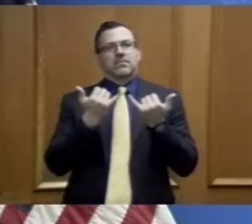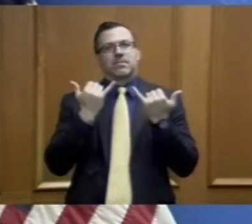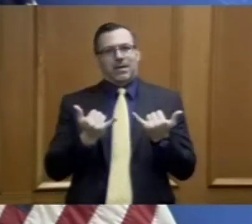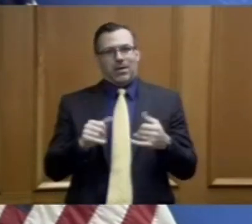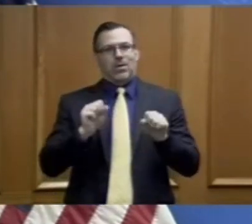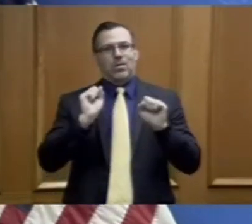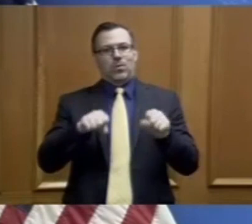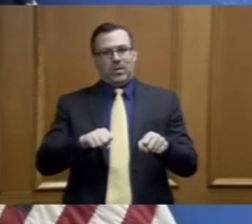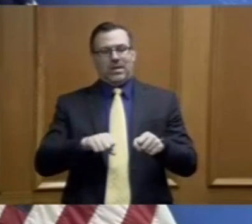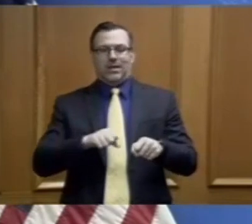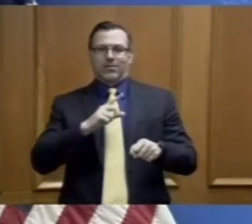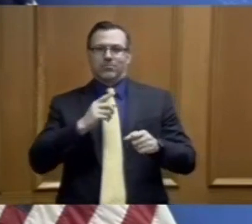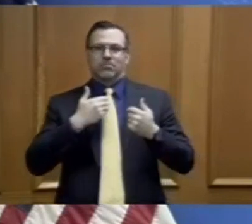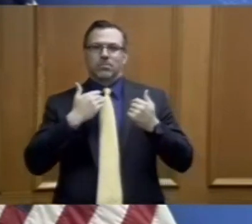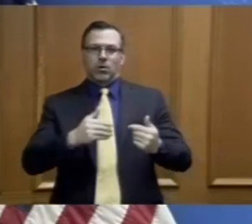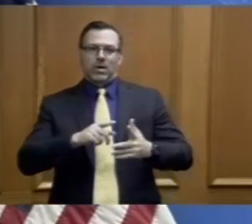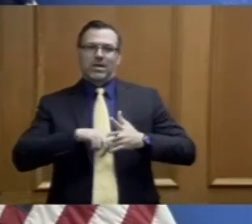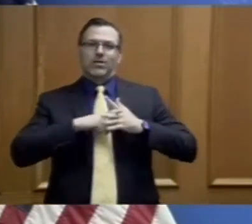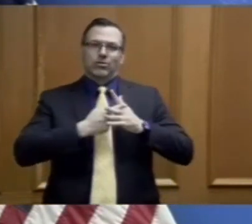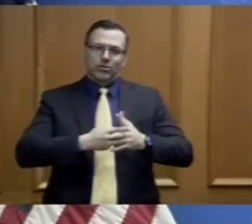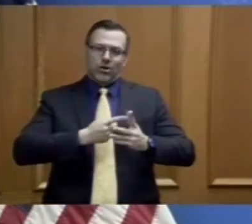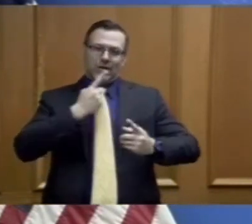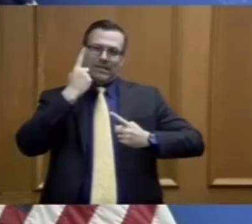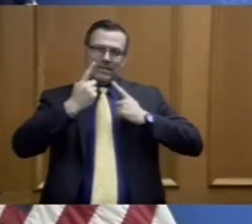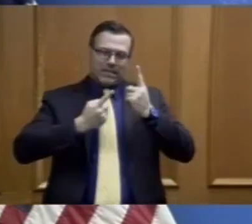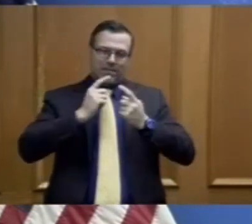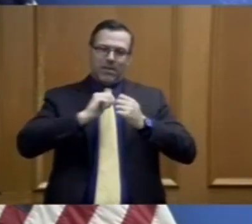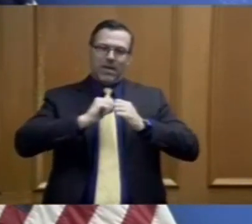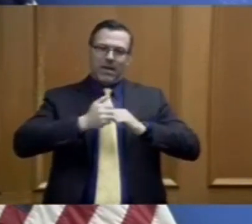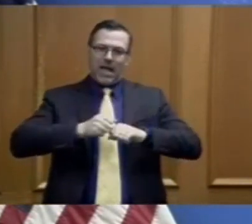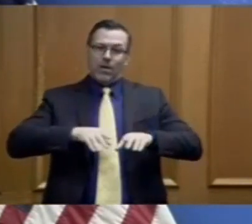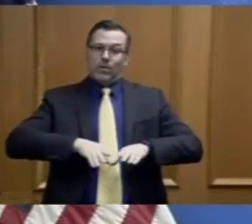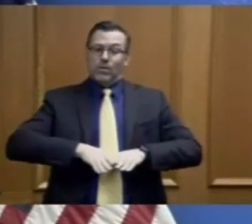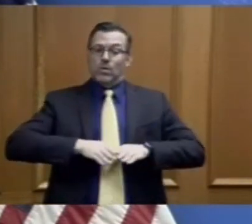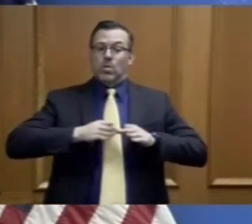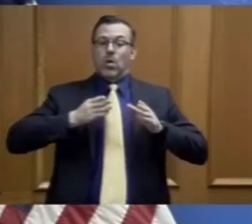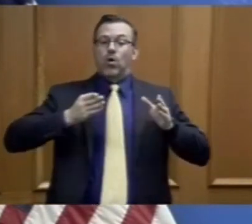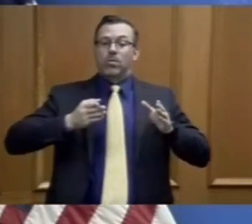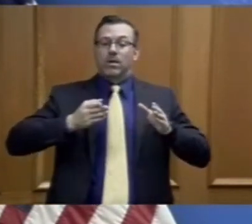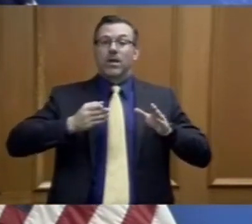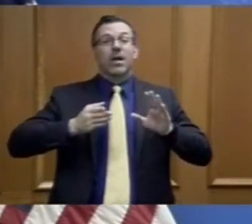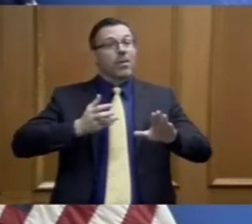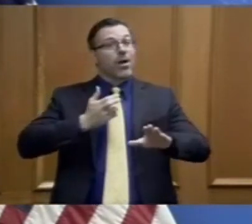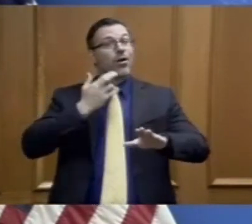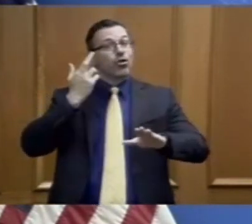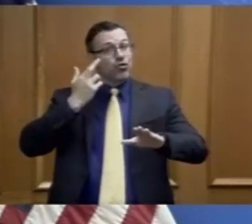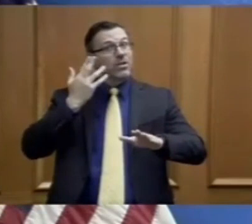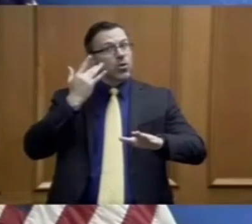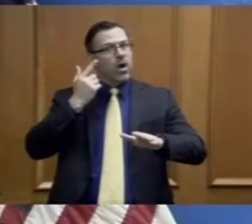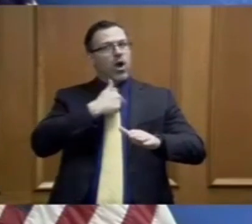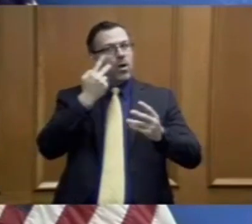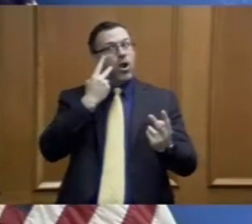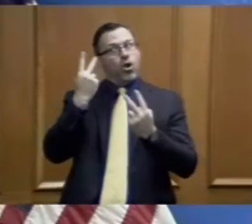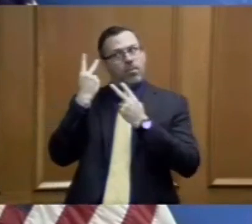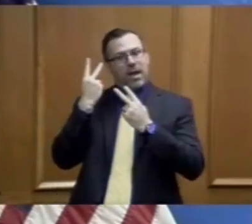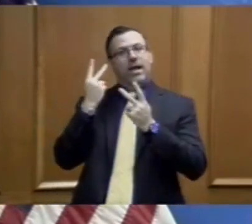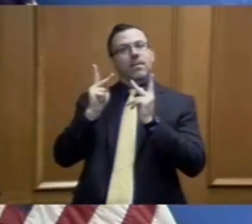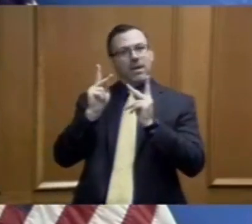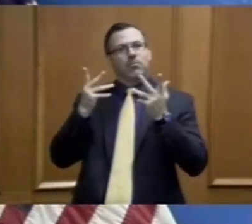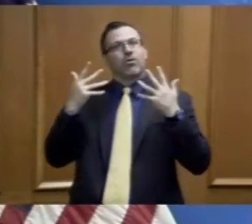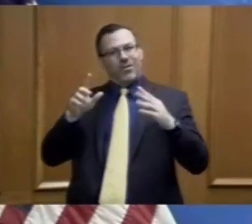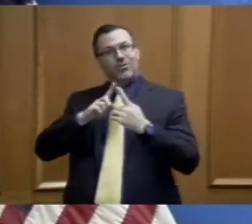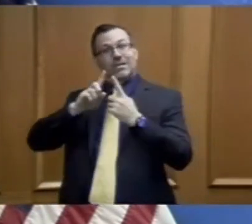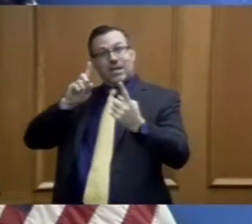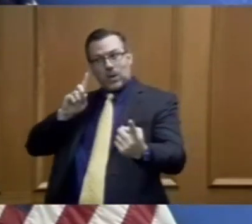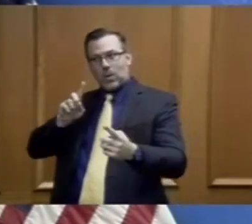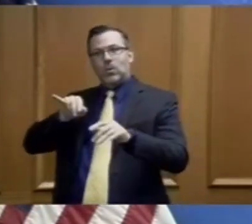of gradually reopening. But we only celebrate that because it has gotten us to this place. What we also say is it's time